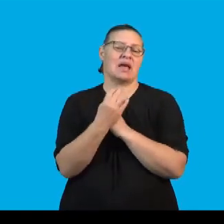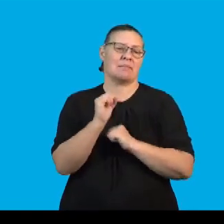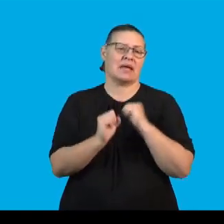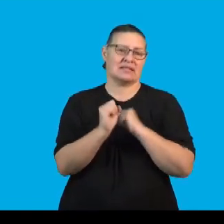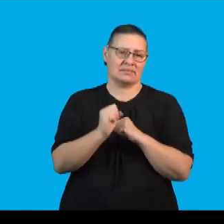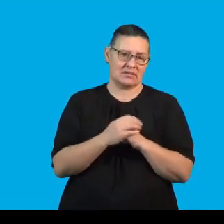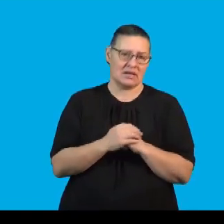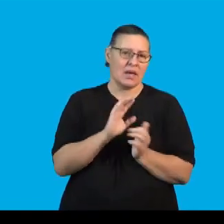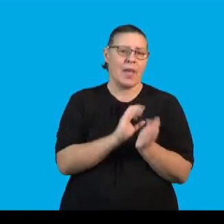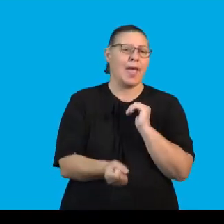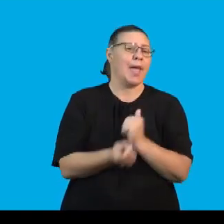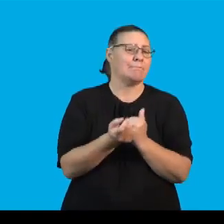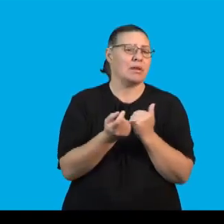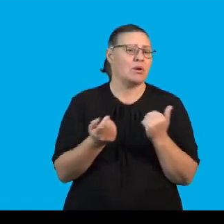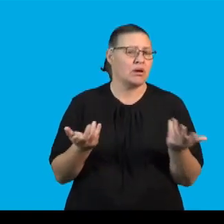feedback mechanism